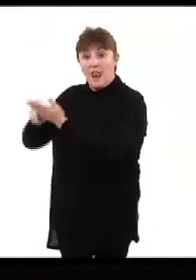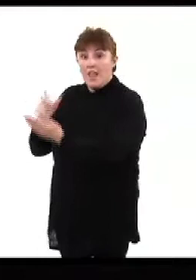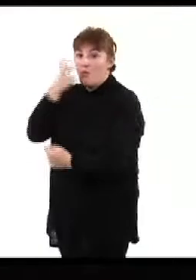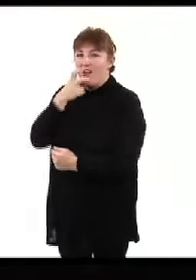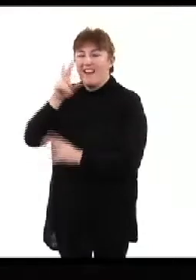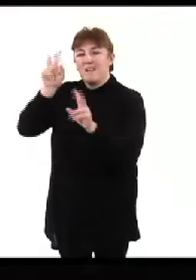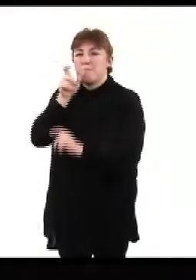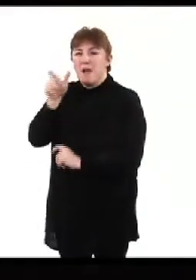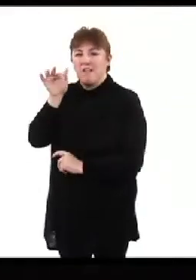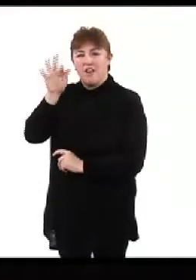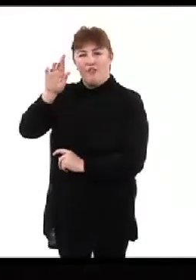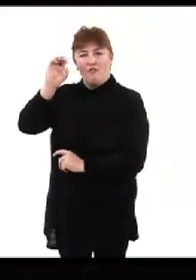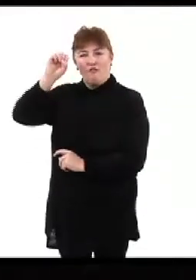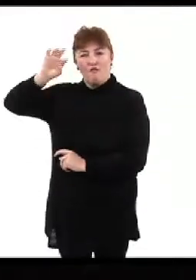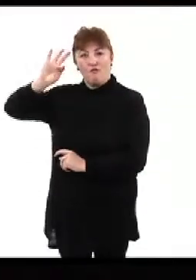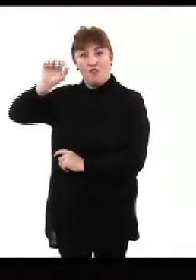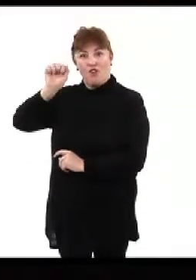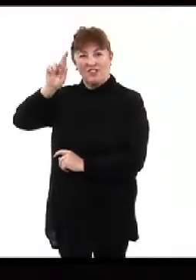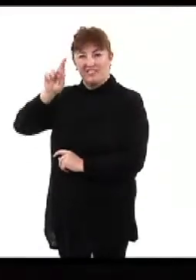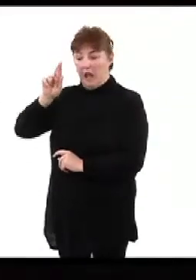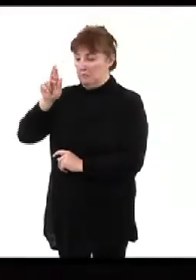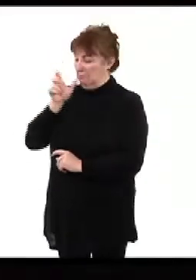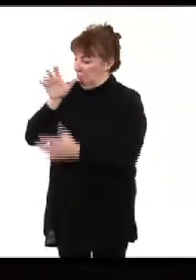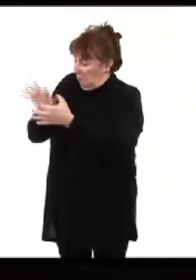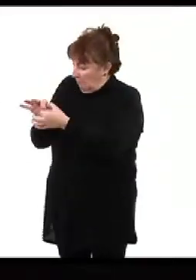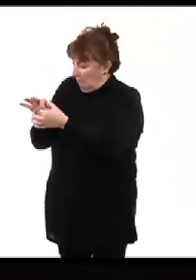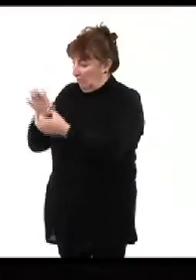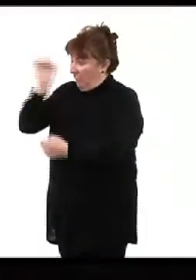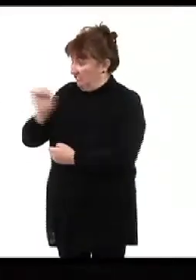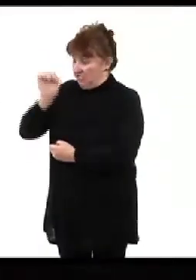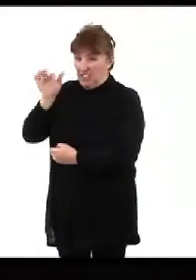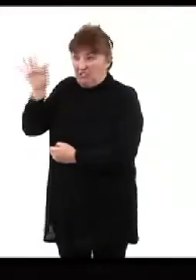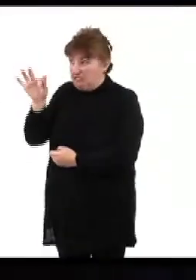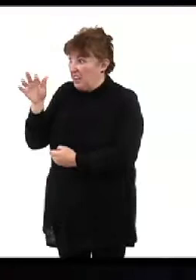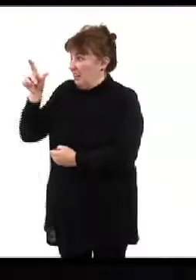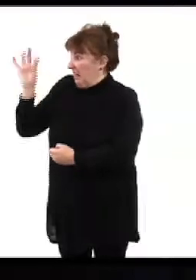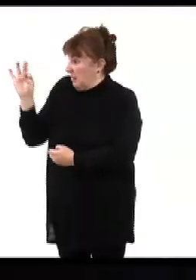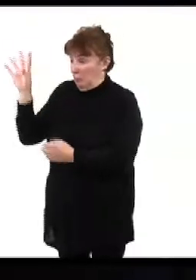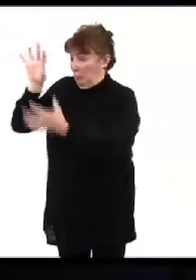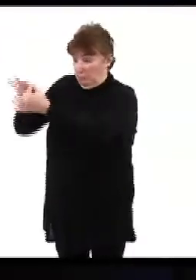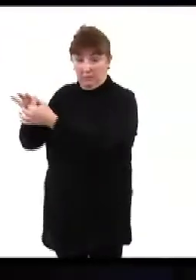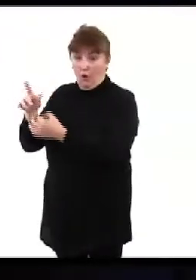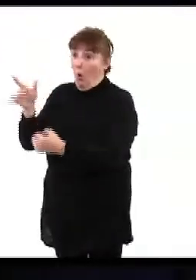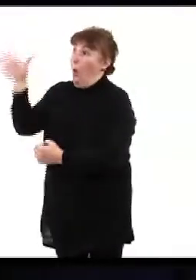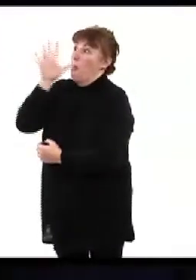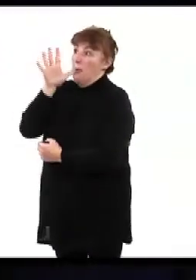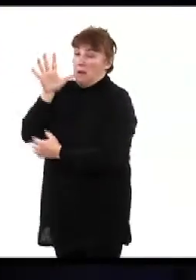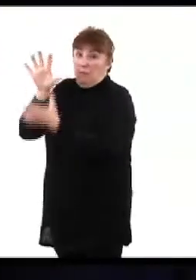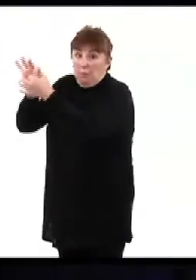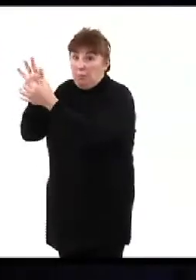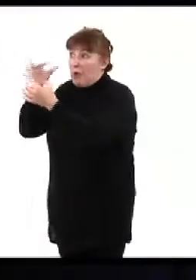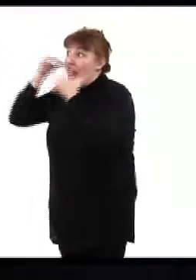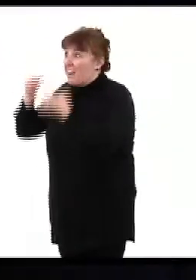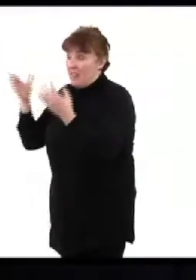the word scrub has nothing to do with the action of scrubbing, or the verb drink doesn't. But as I'll